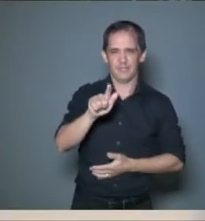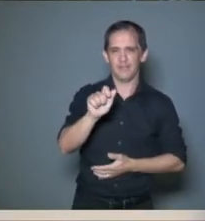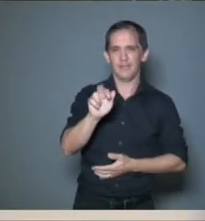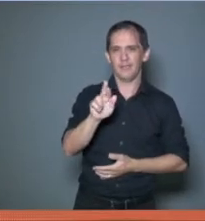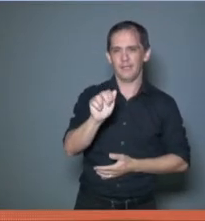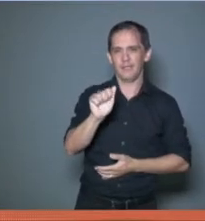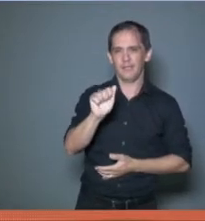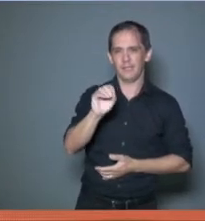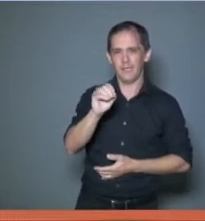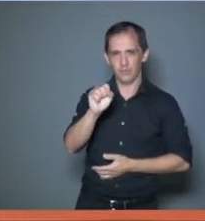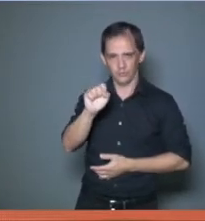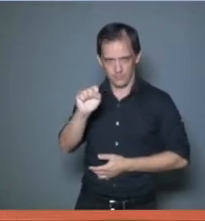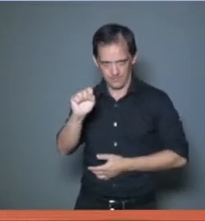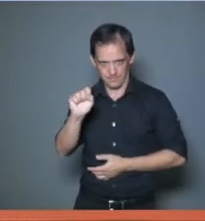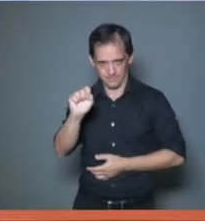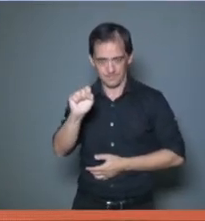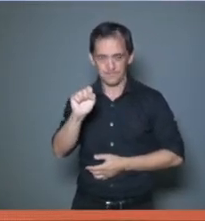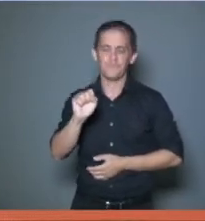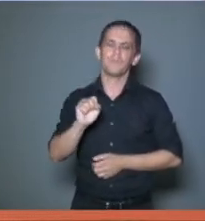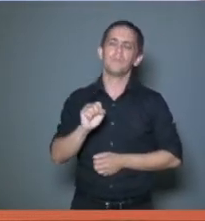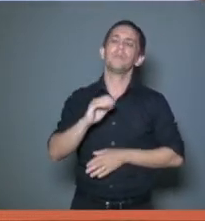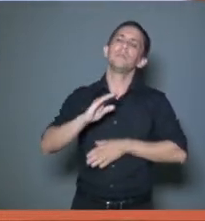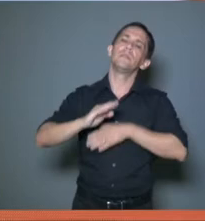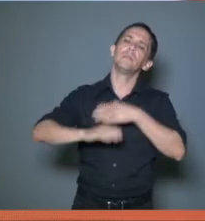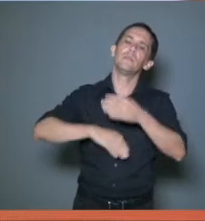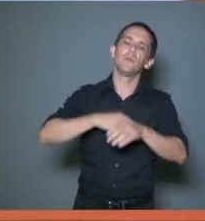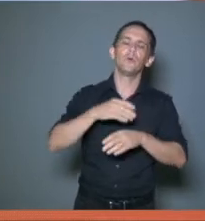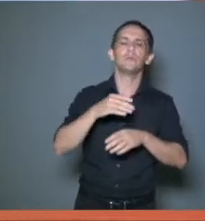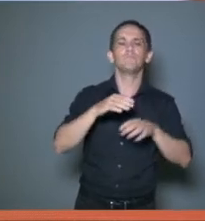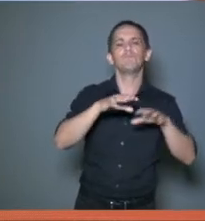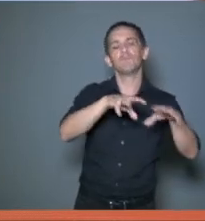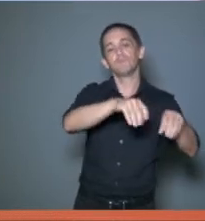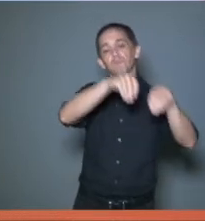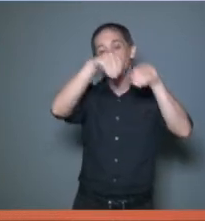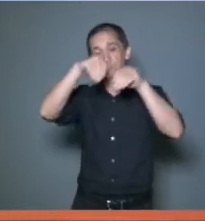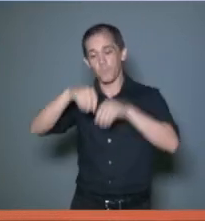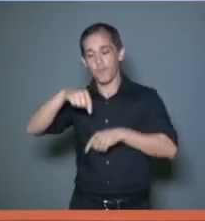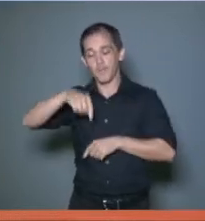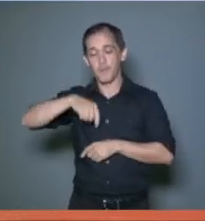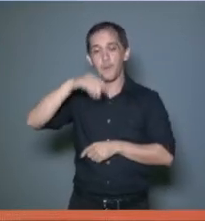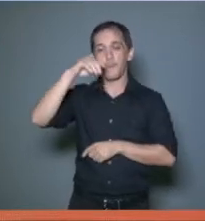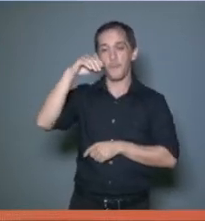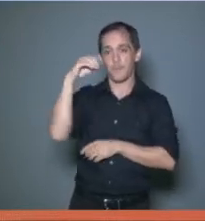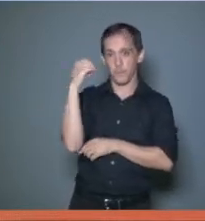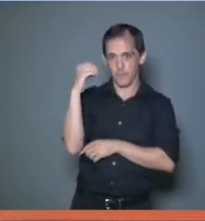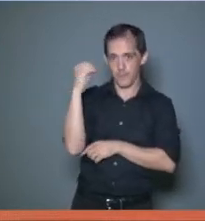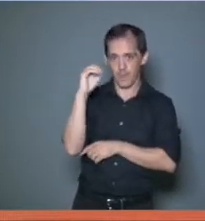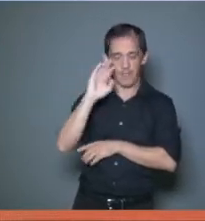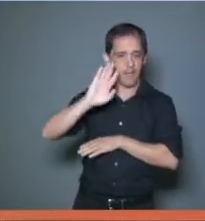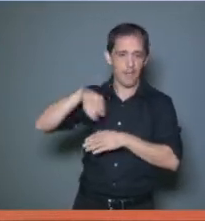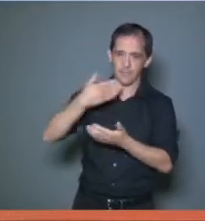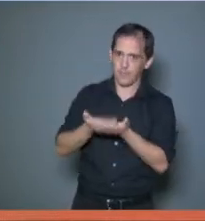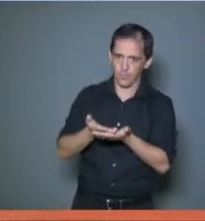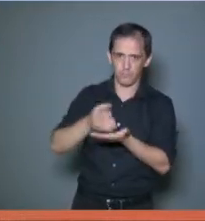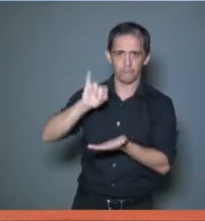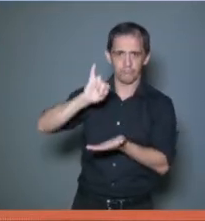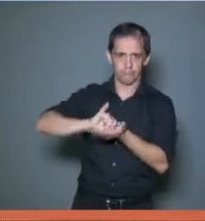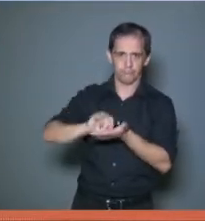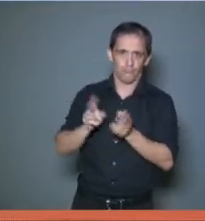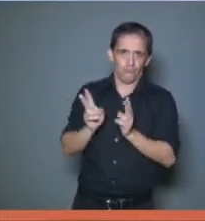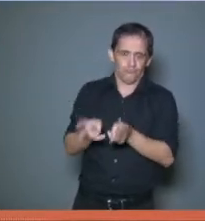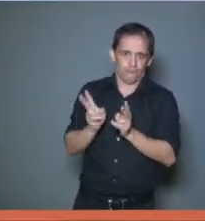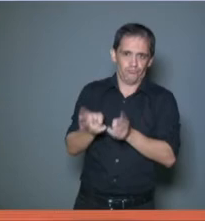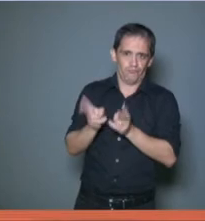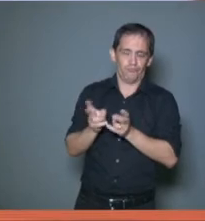the time. So it was founded in Horizontina, and in the year 2000s, it moved to Porto Alegre, where we have our